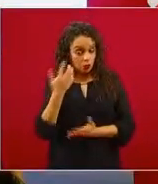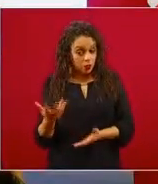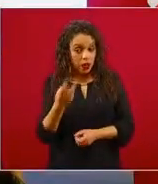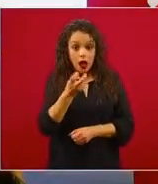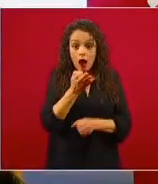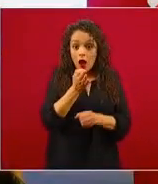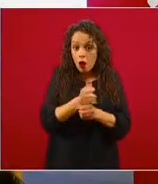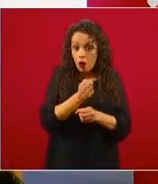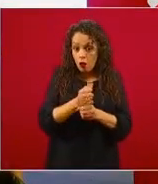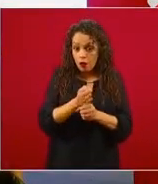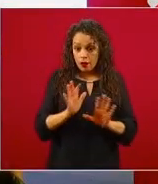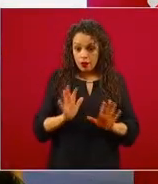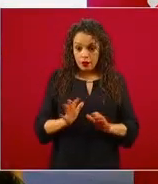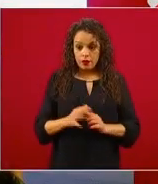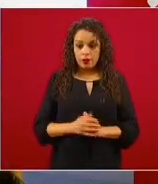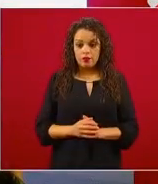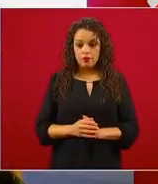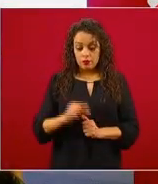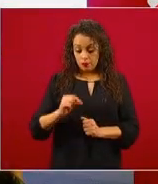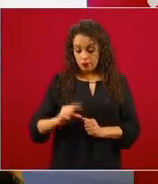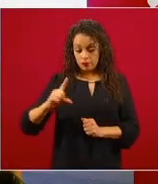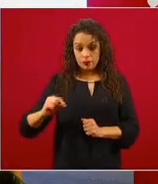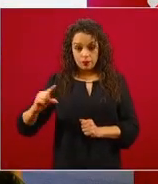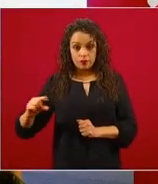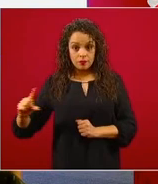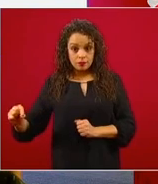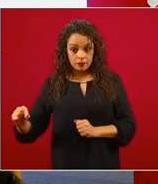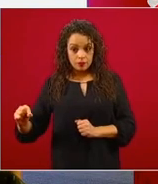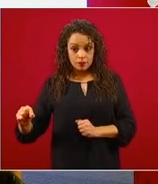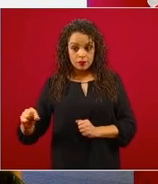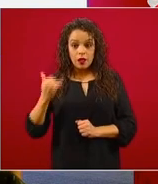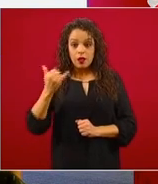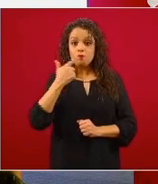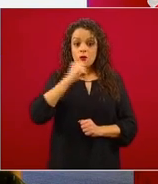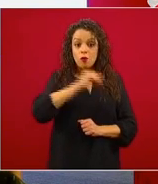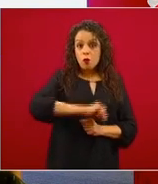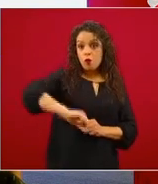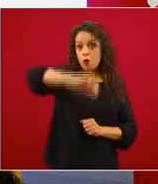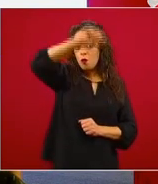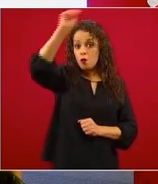that we've had a decrease of